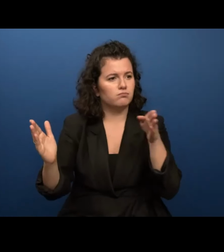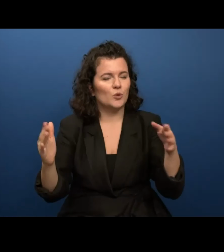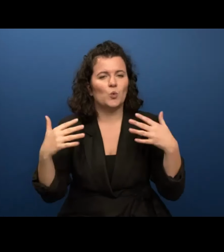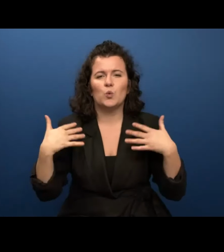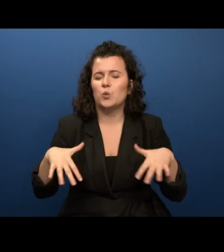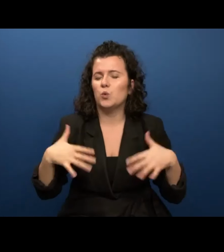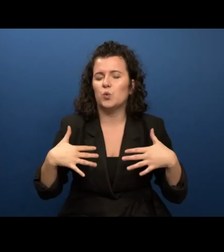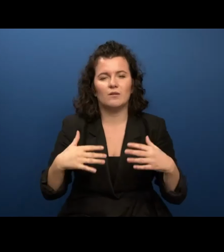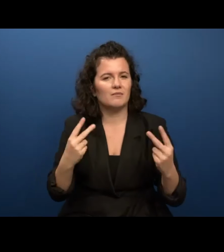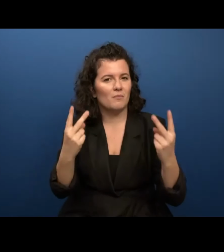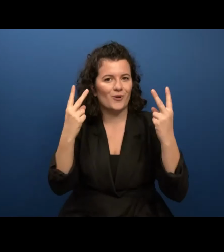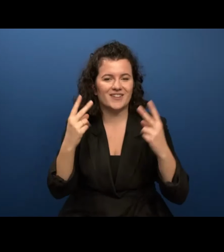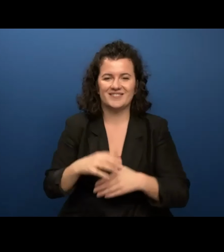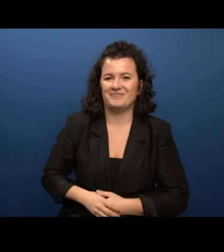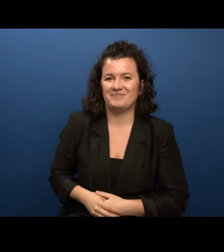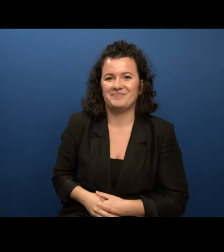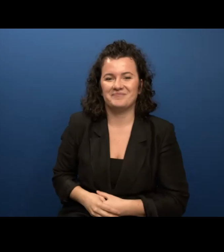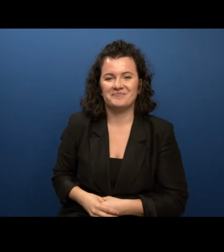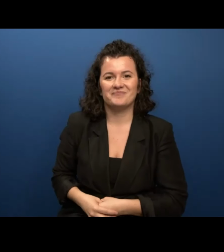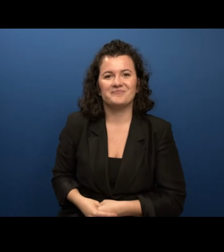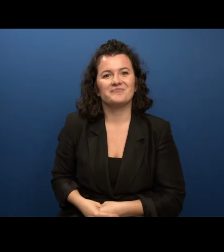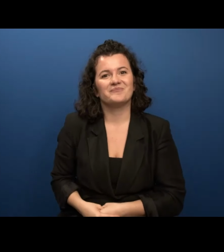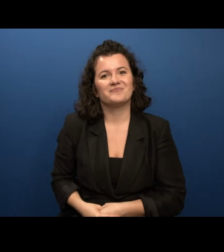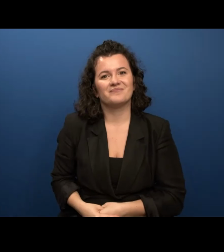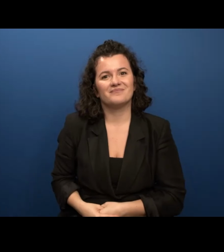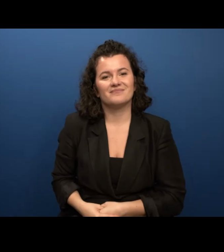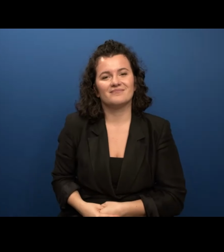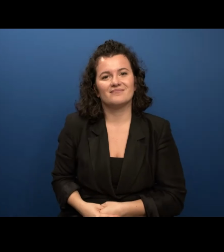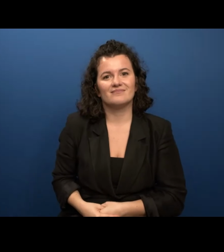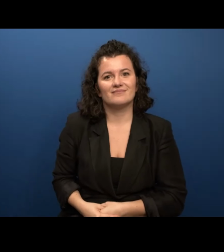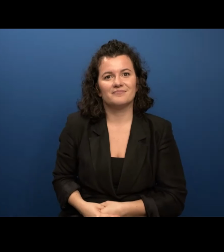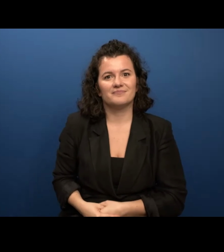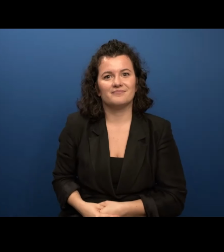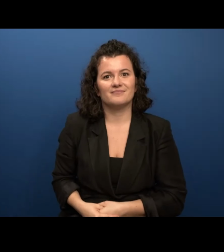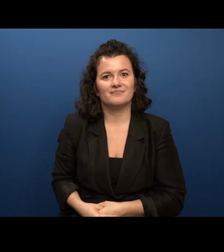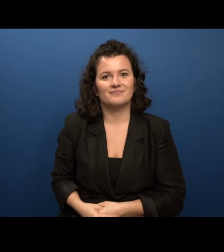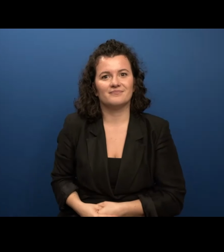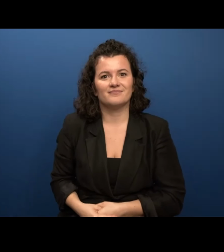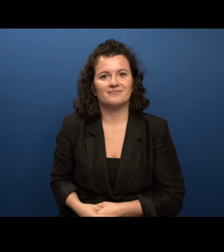today.